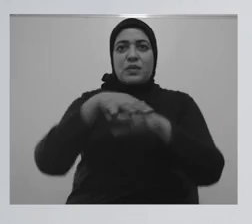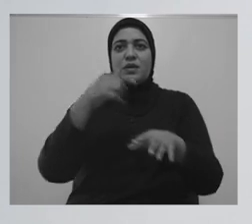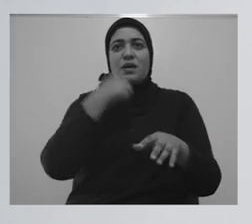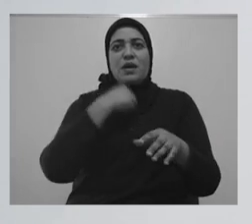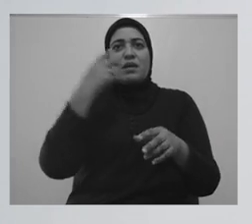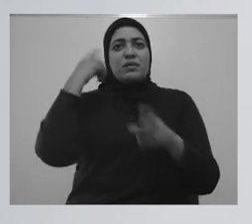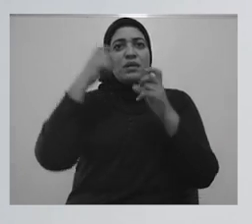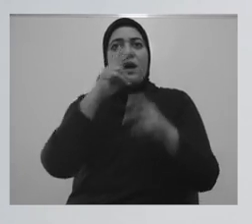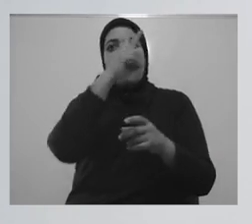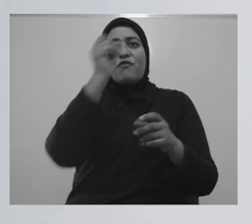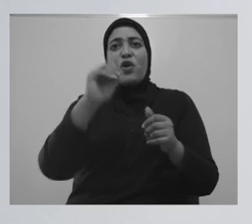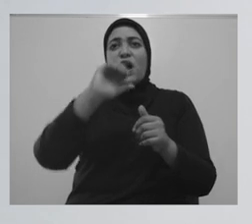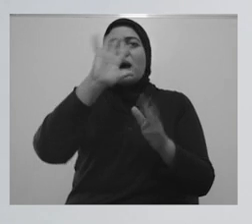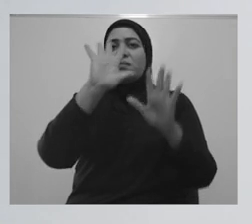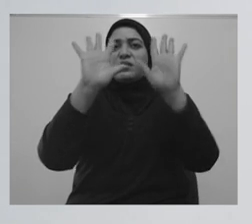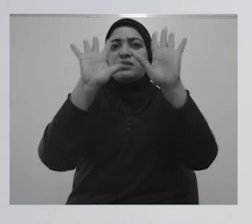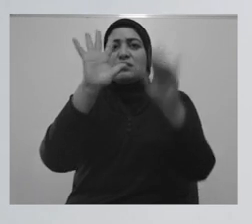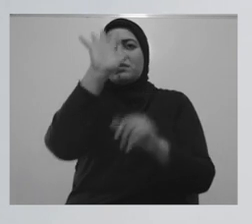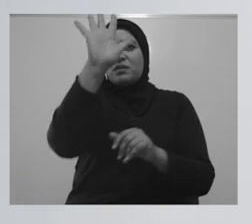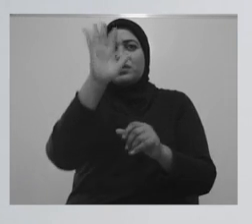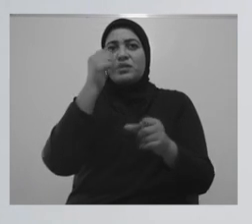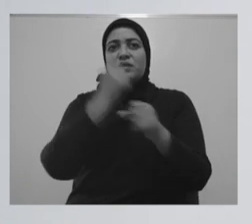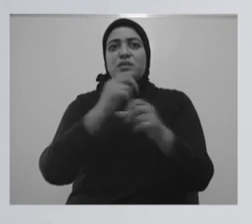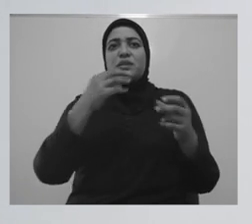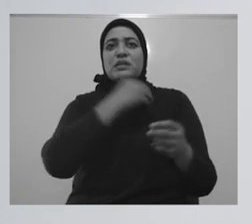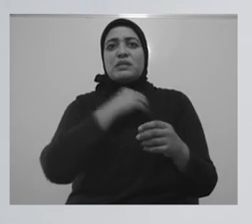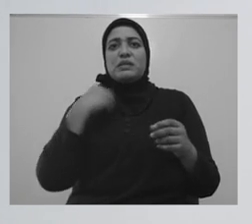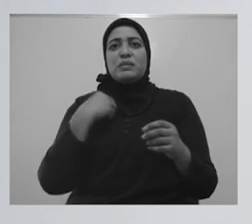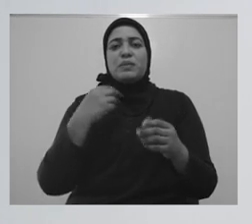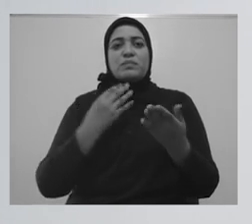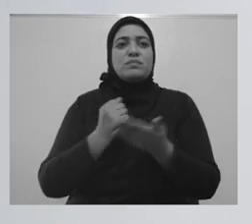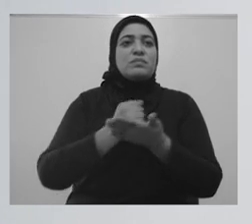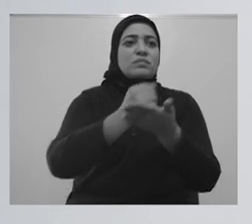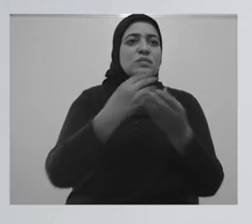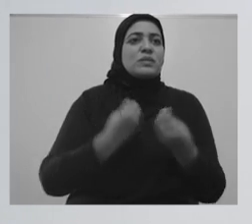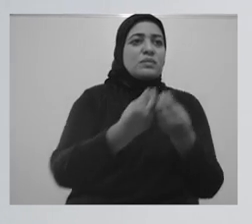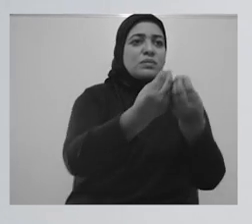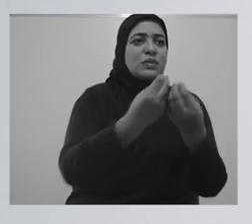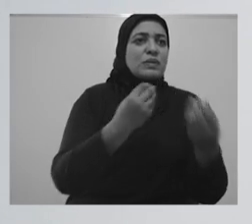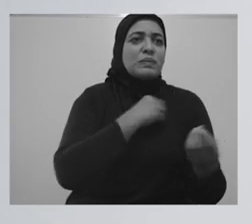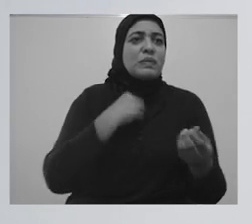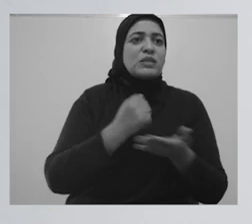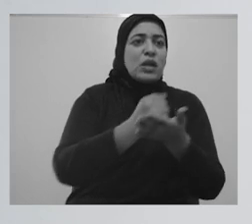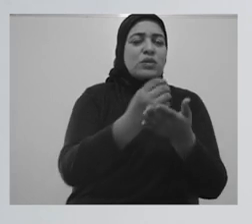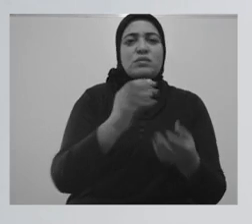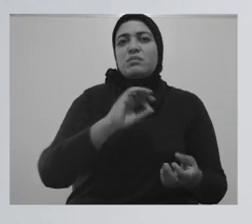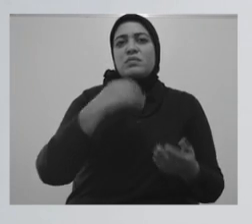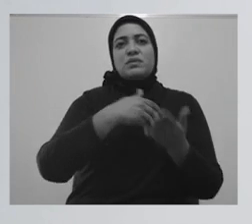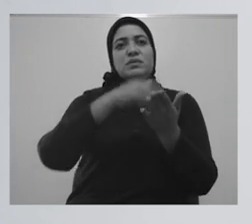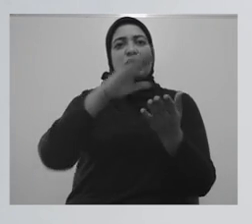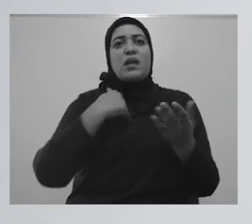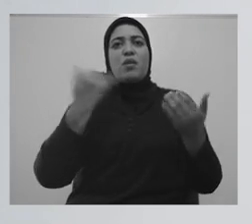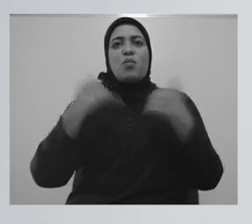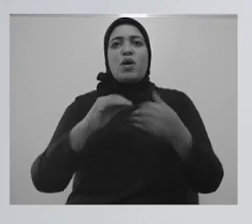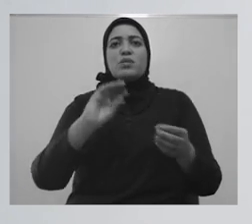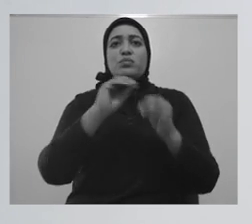It was in 2015, before I had my post in hospital. It was through my friend